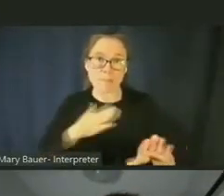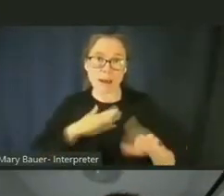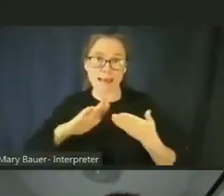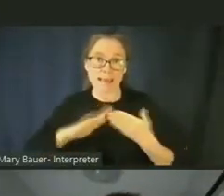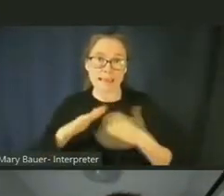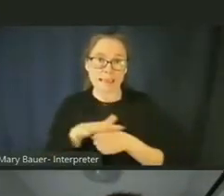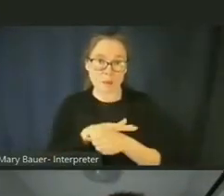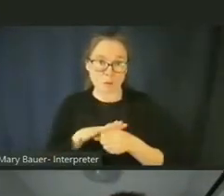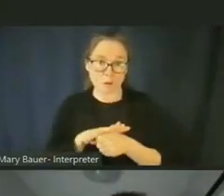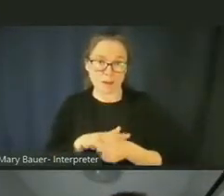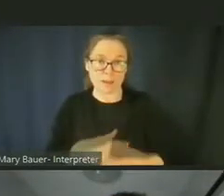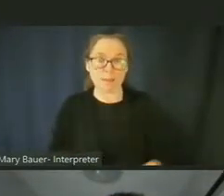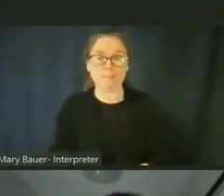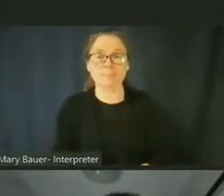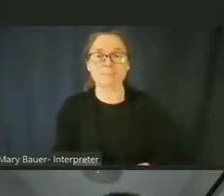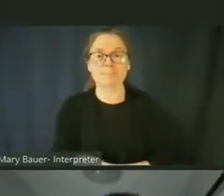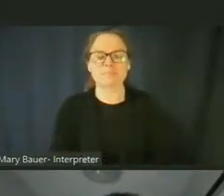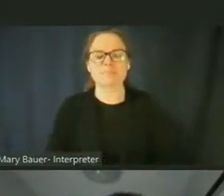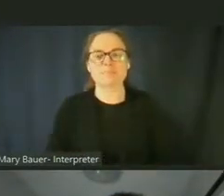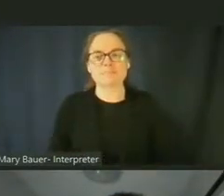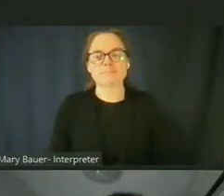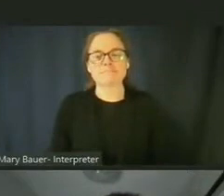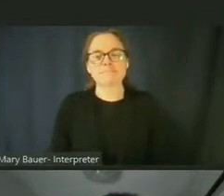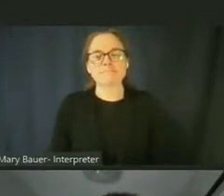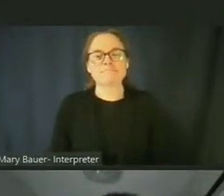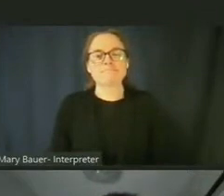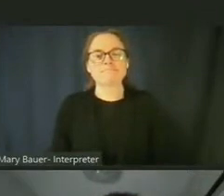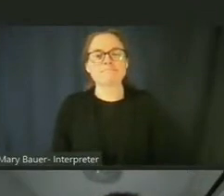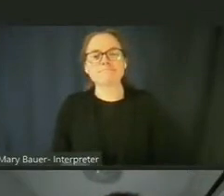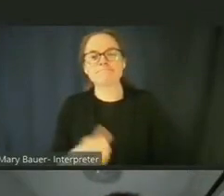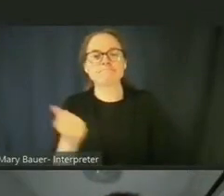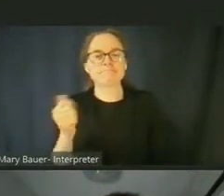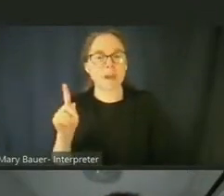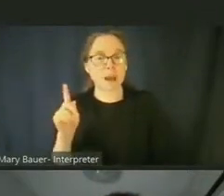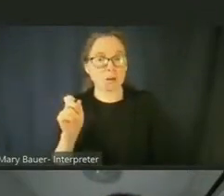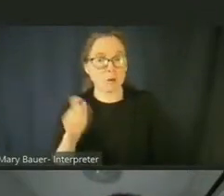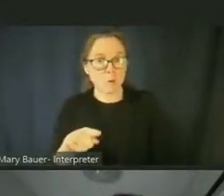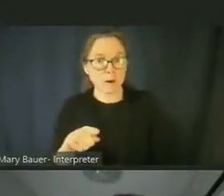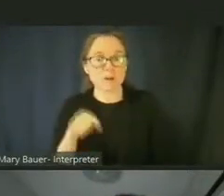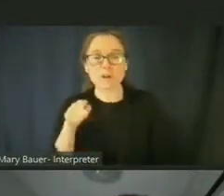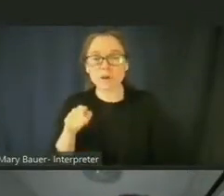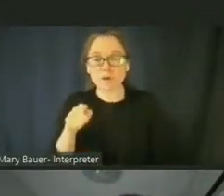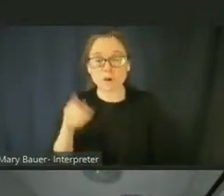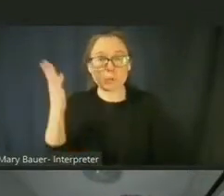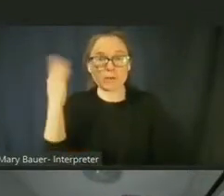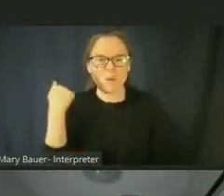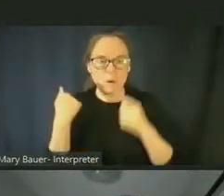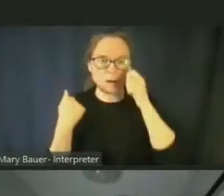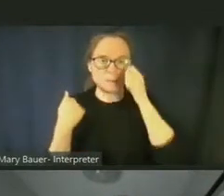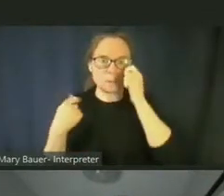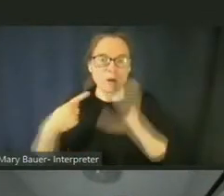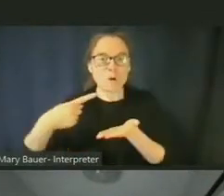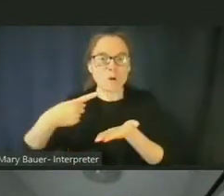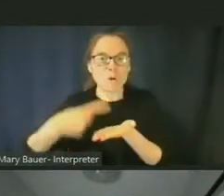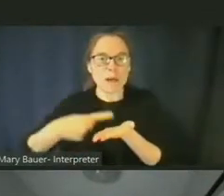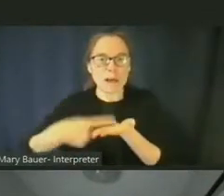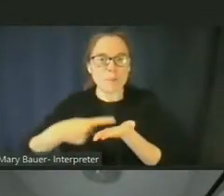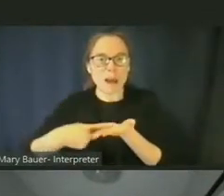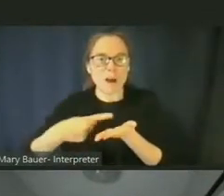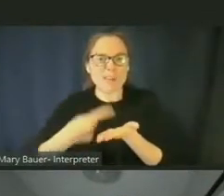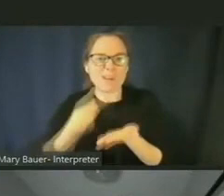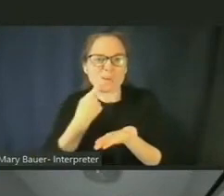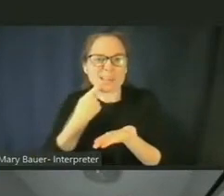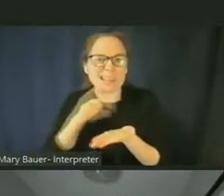Thank you. I have another question. When you discussed the latest map and case count